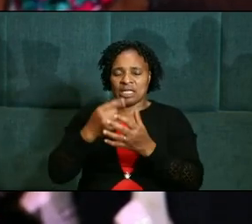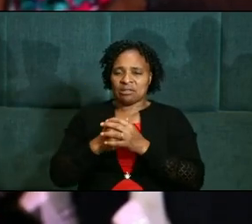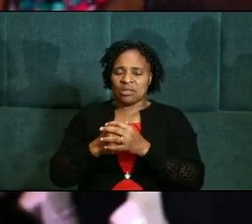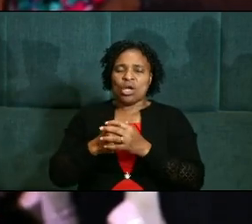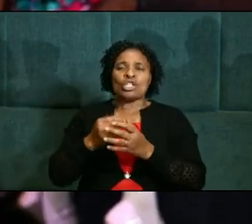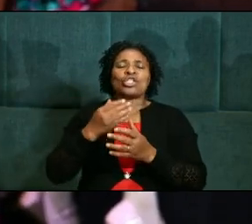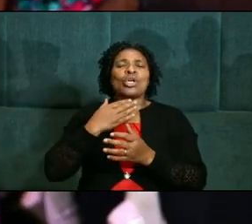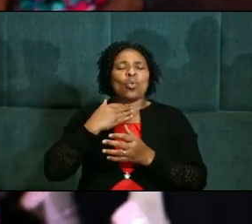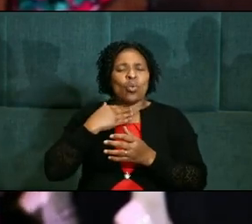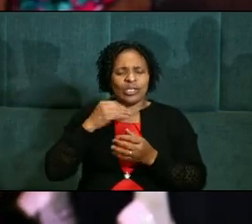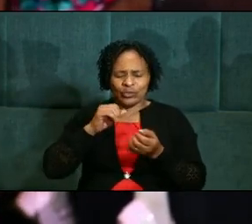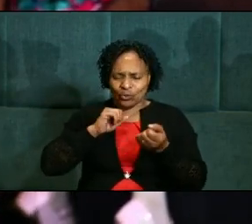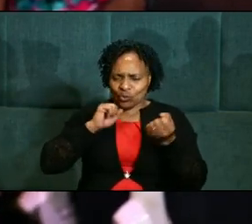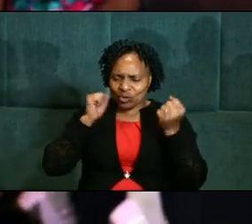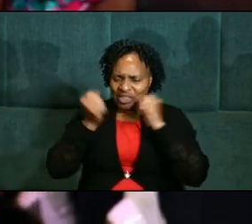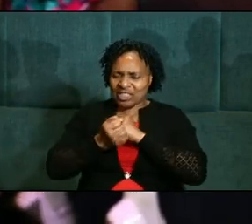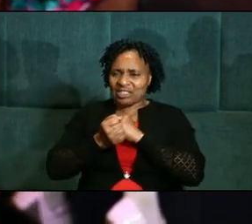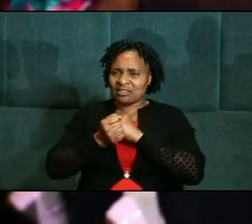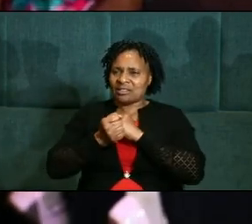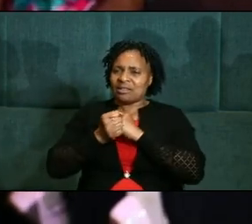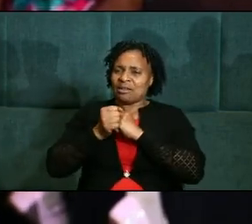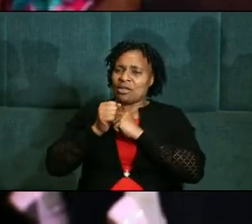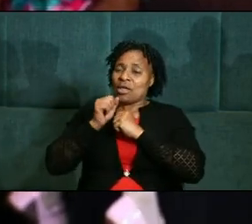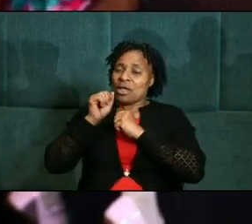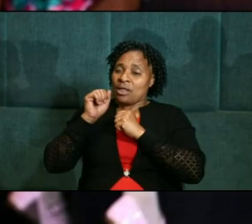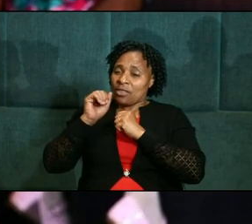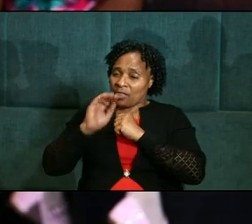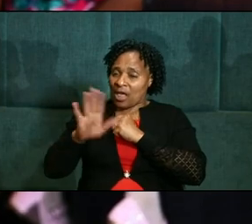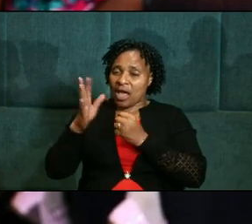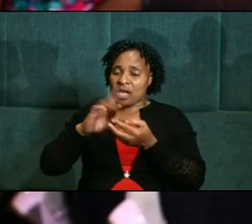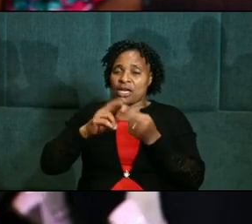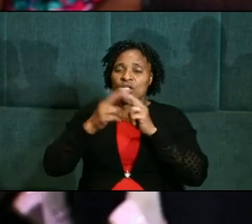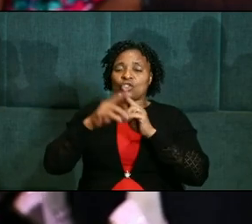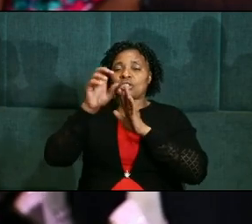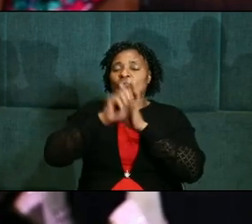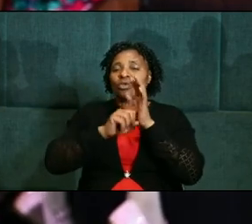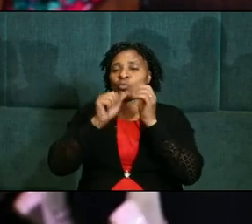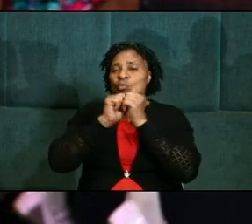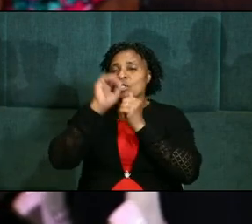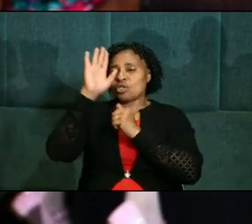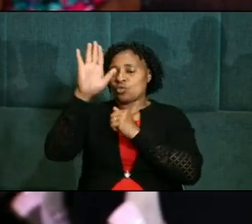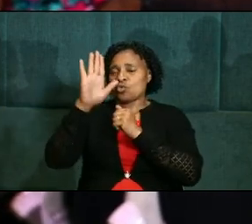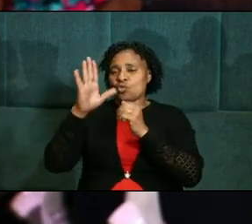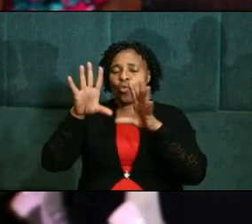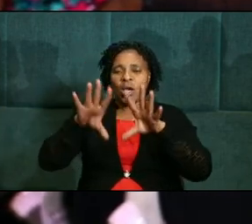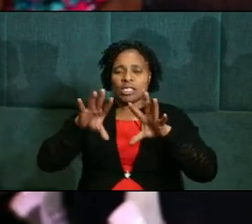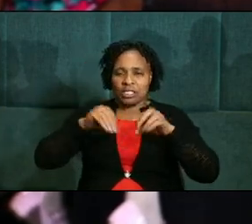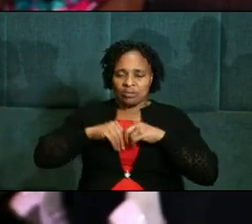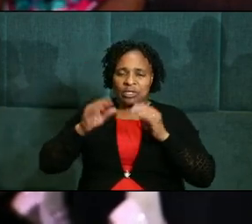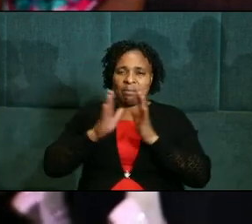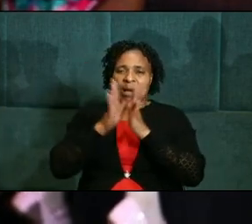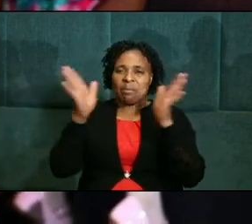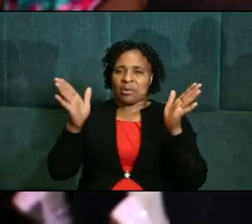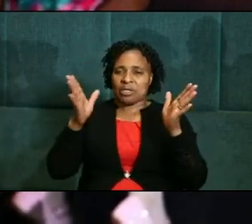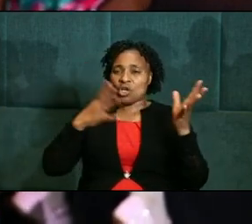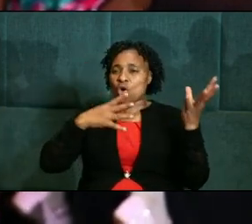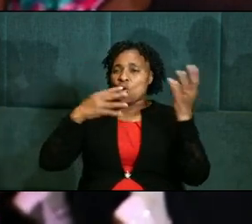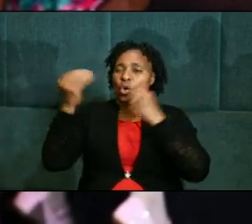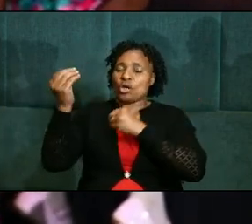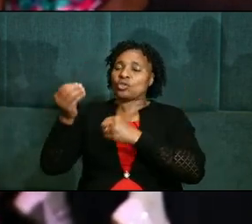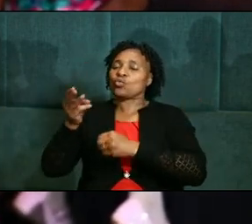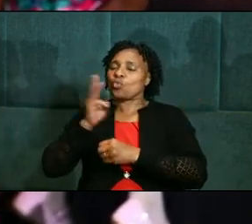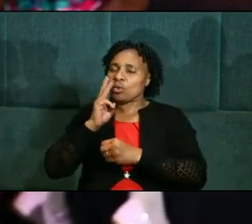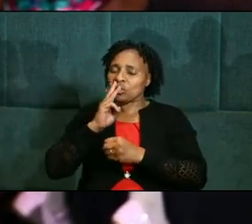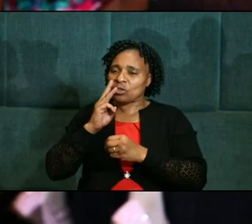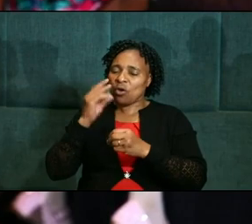they want to change their relationship with you. Amen. To accept you publicly by going to the